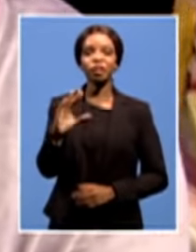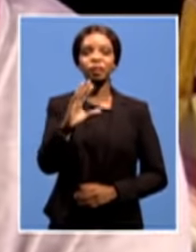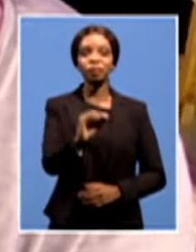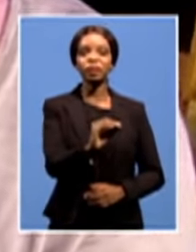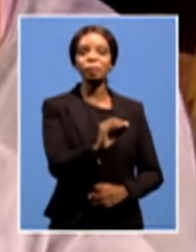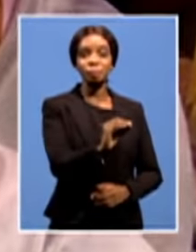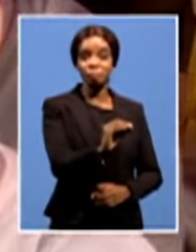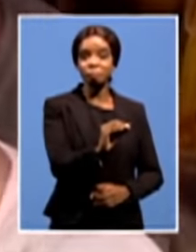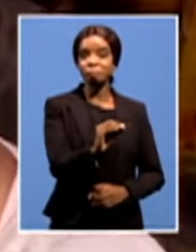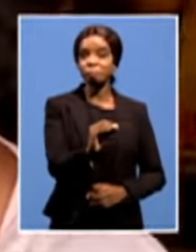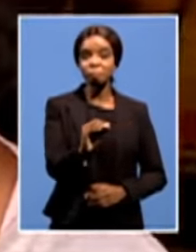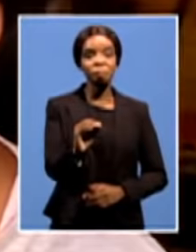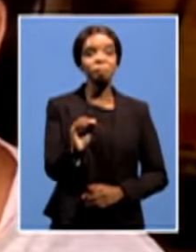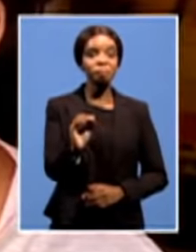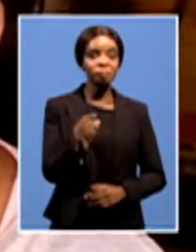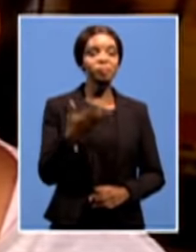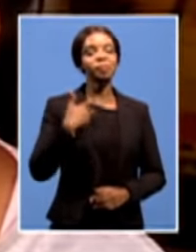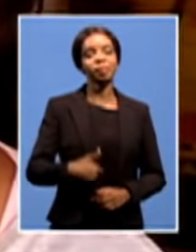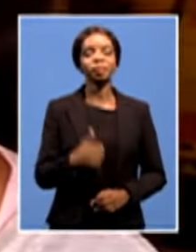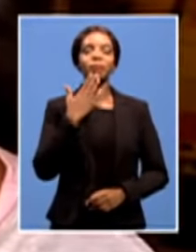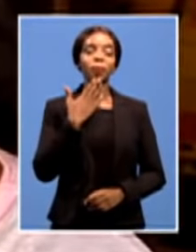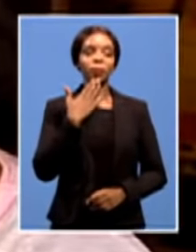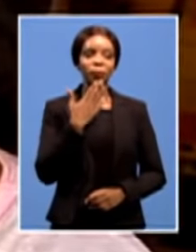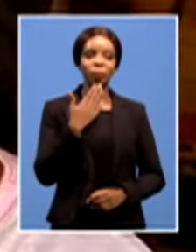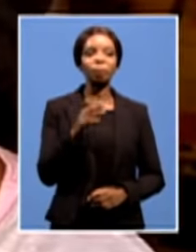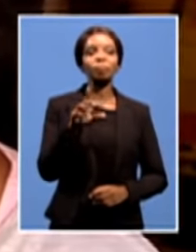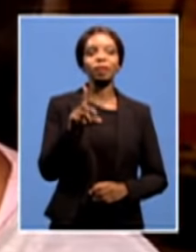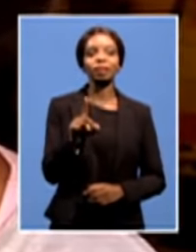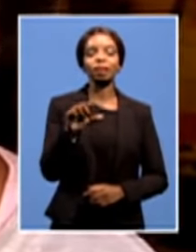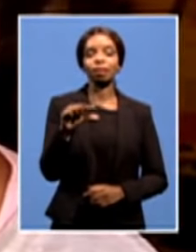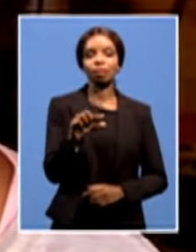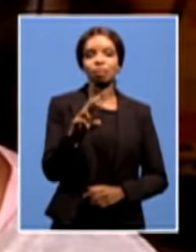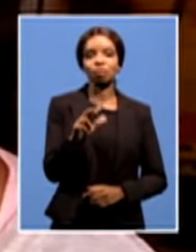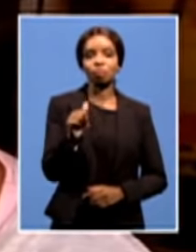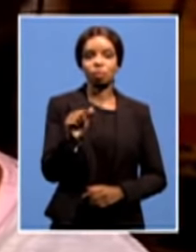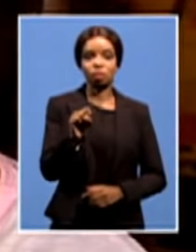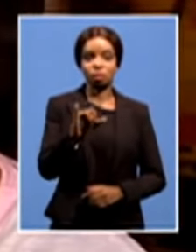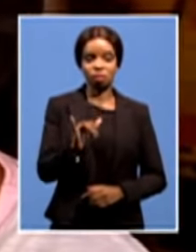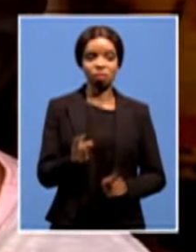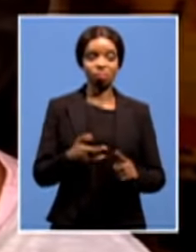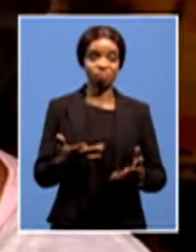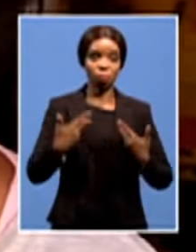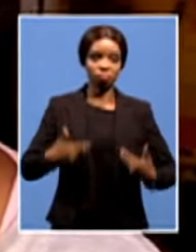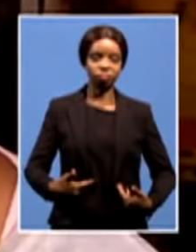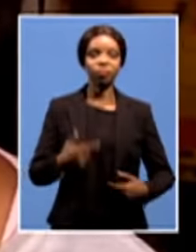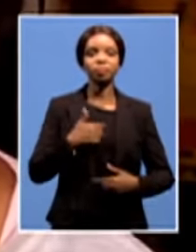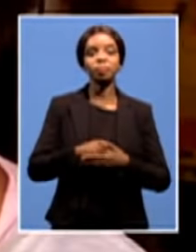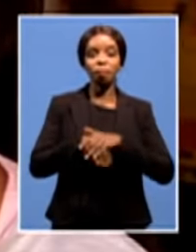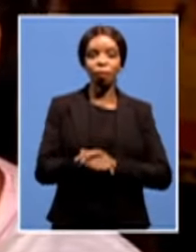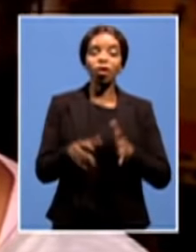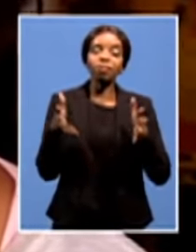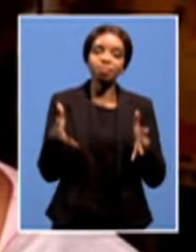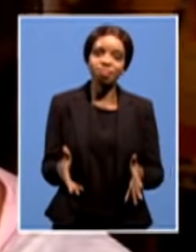Ren. I am Faldila Khamaldeen. I live in Grassy Park and I'm born